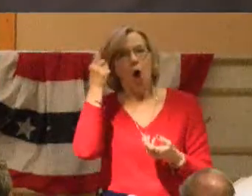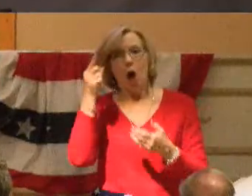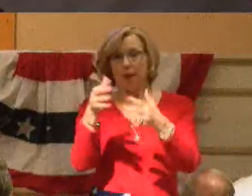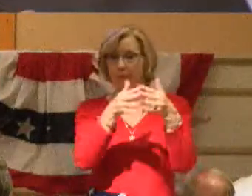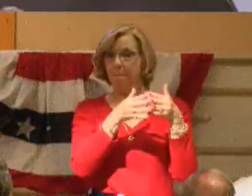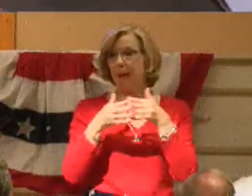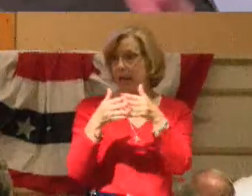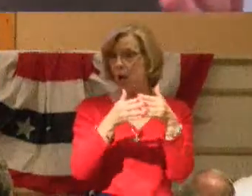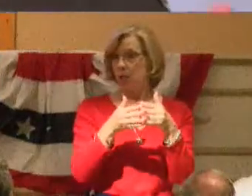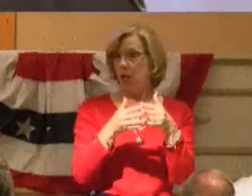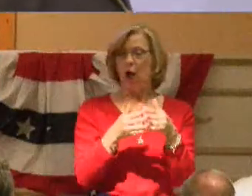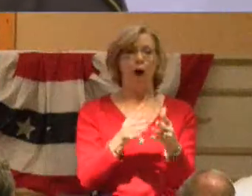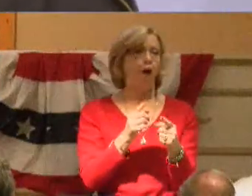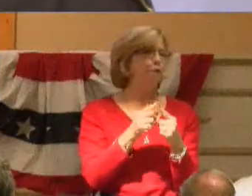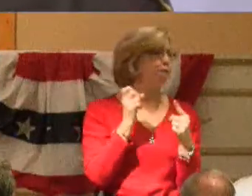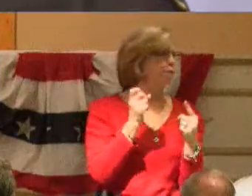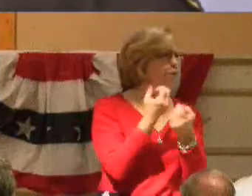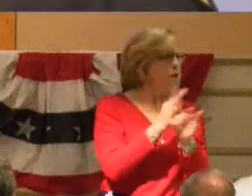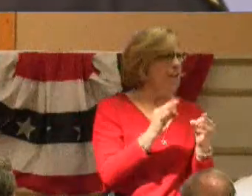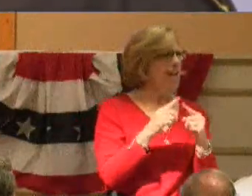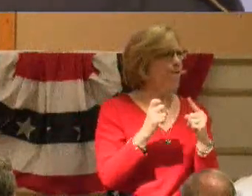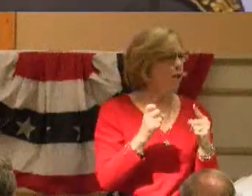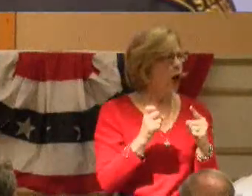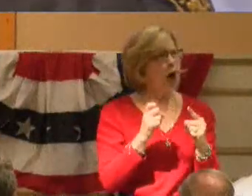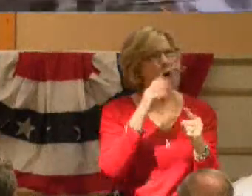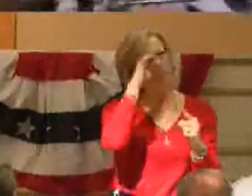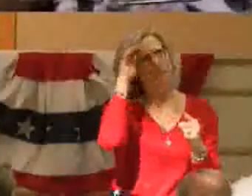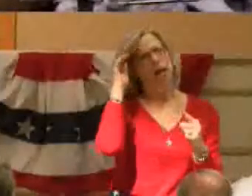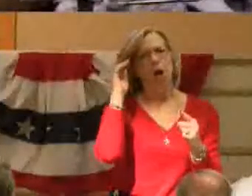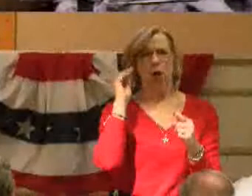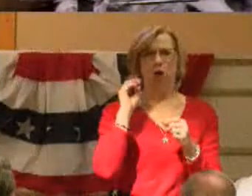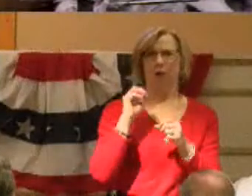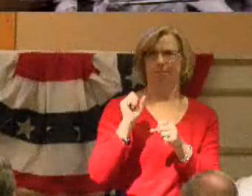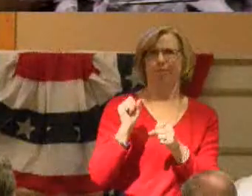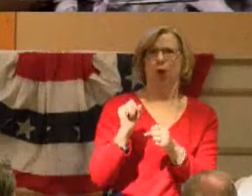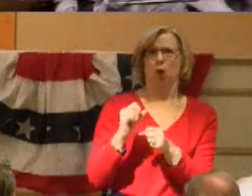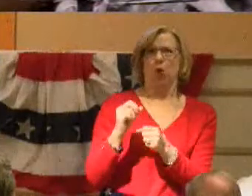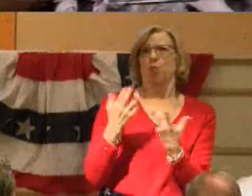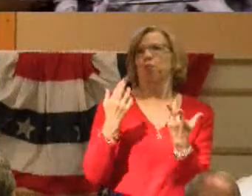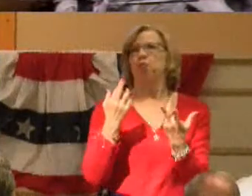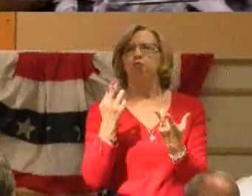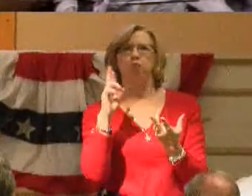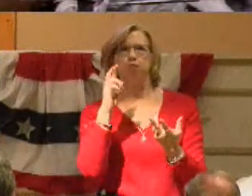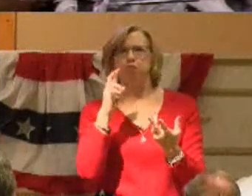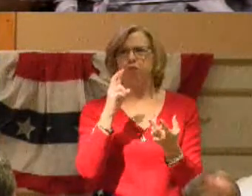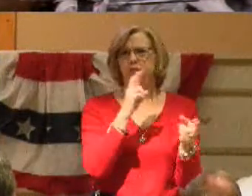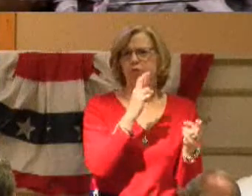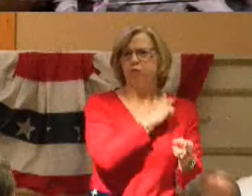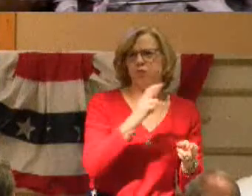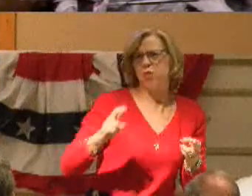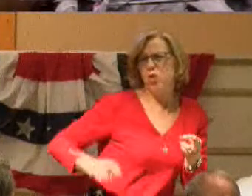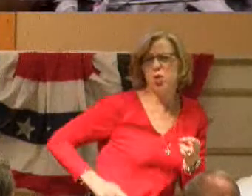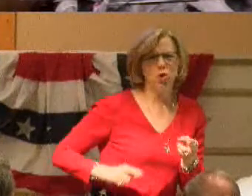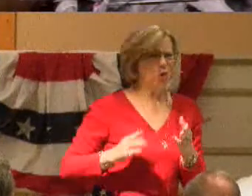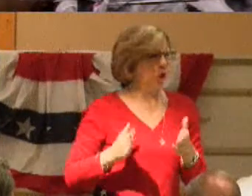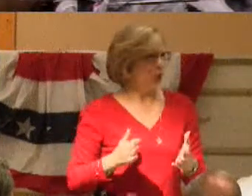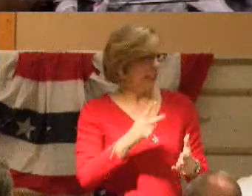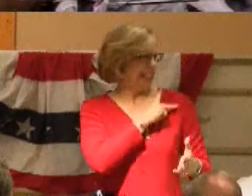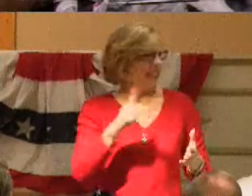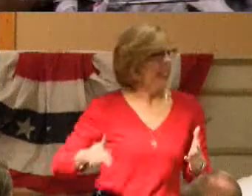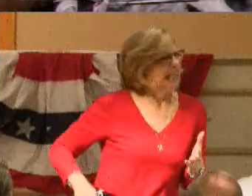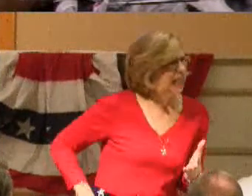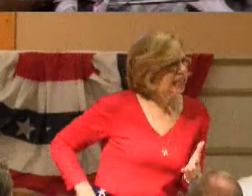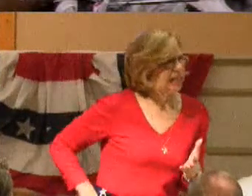tyranny and acts of oppression and from the British, right? The British were unfairly placing a tax upon